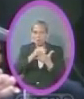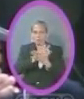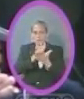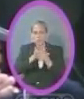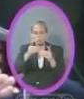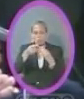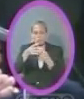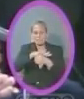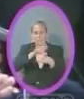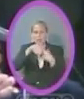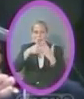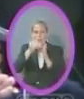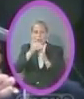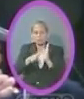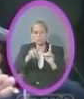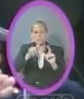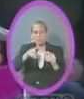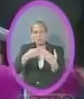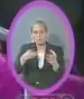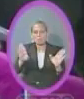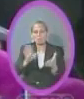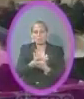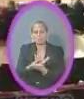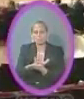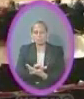students attending public schools.